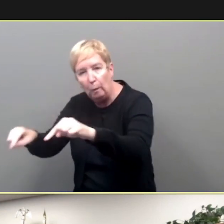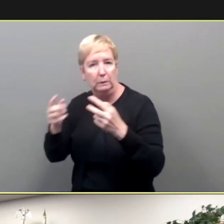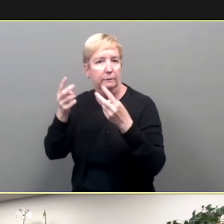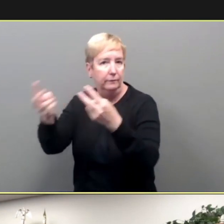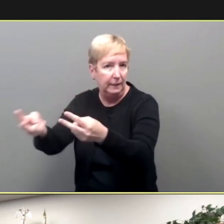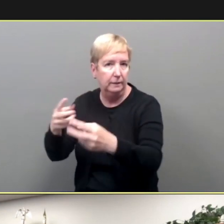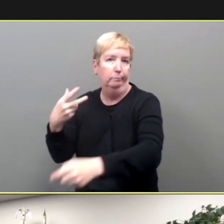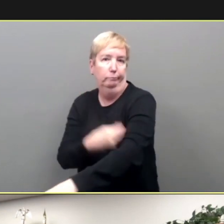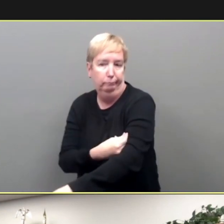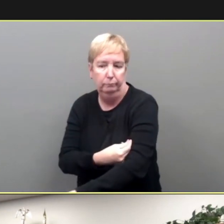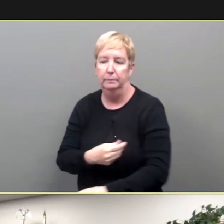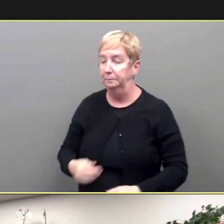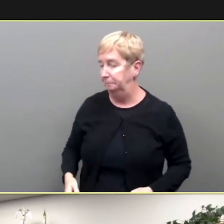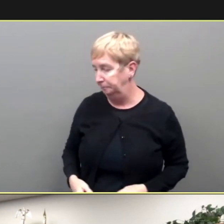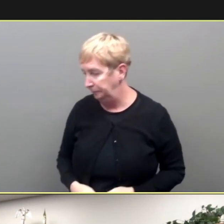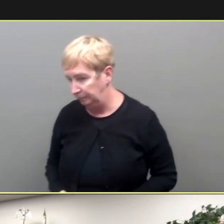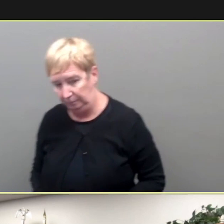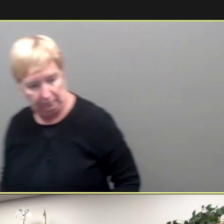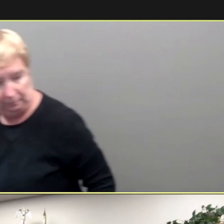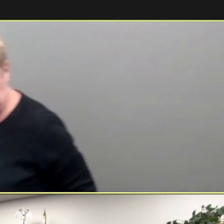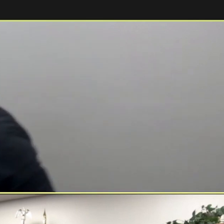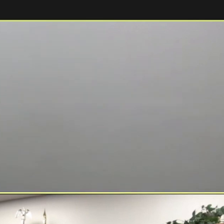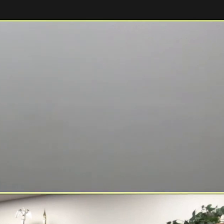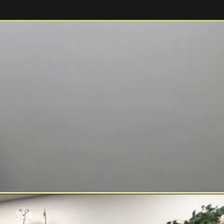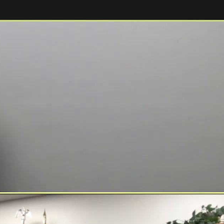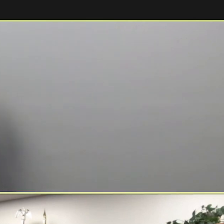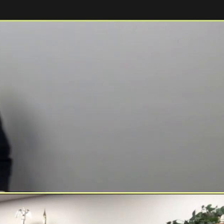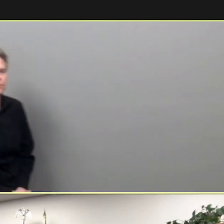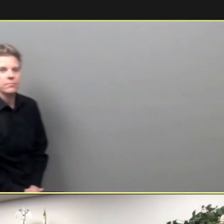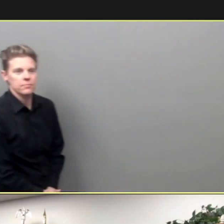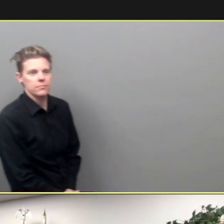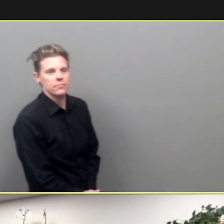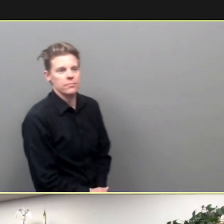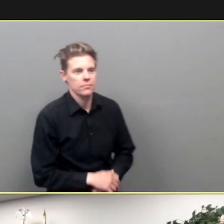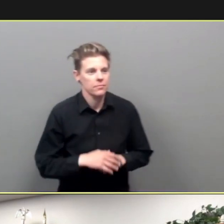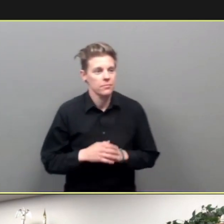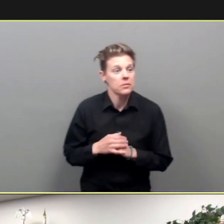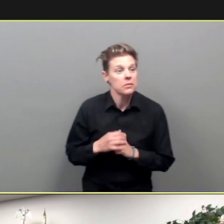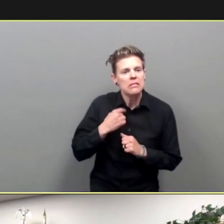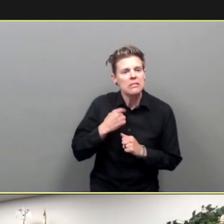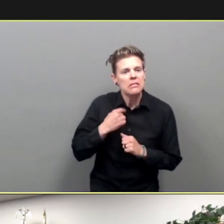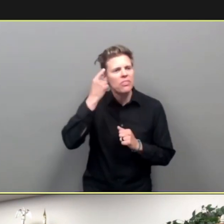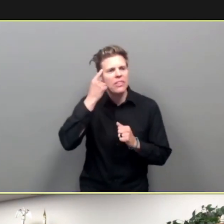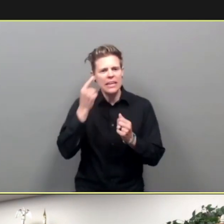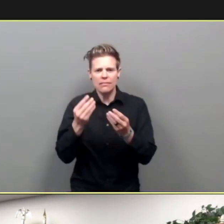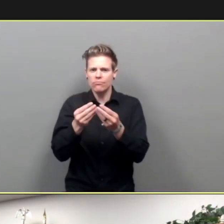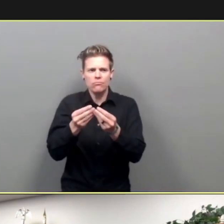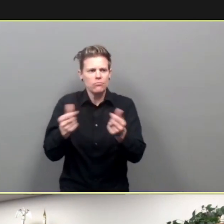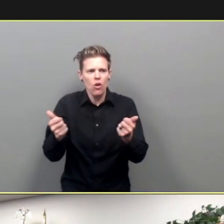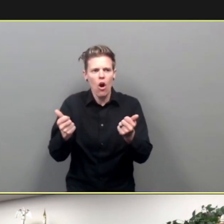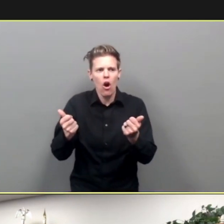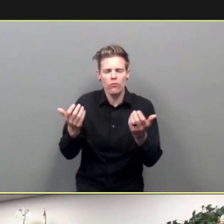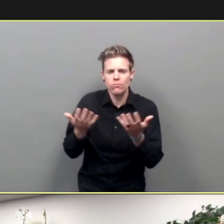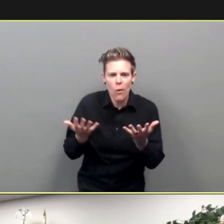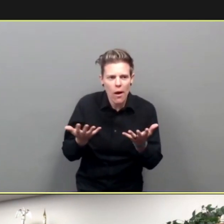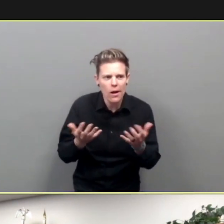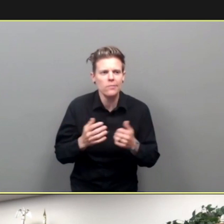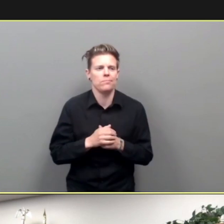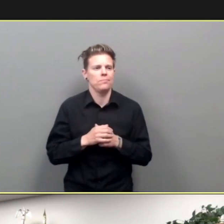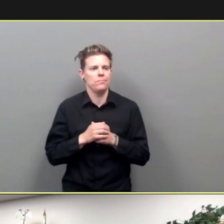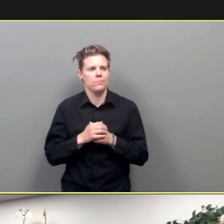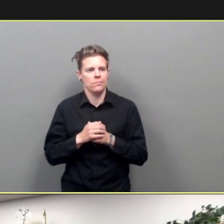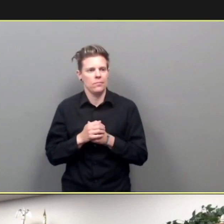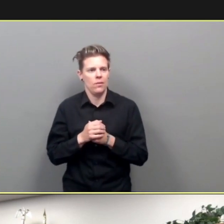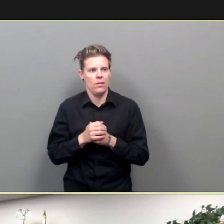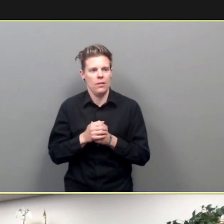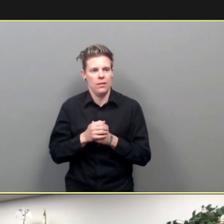Thank you to you both. And I think we've solved the Brittany Costello mystery. She's signed on with 2 accounts, and she's asked me to ask her question via the chat.